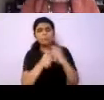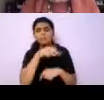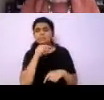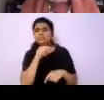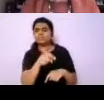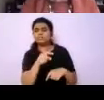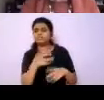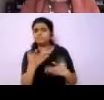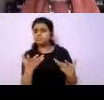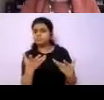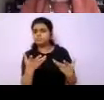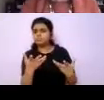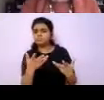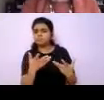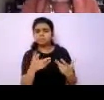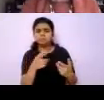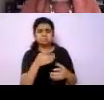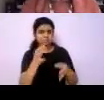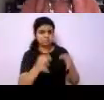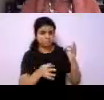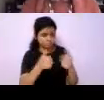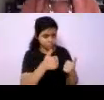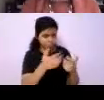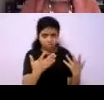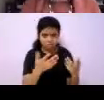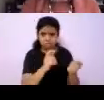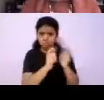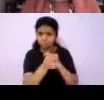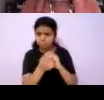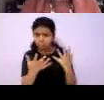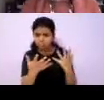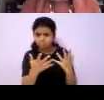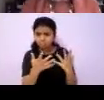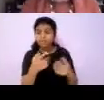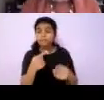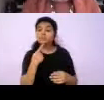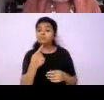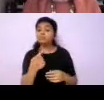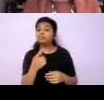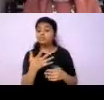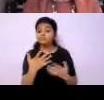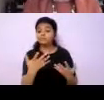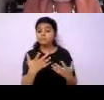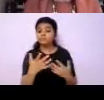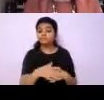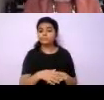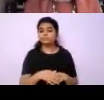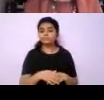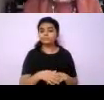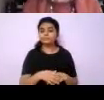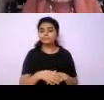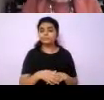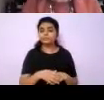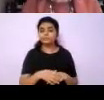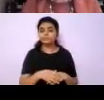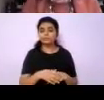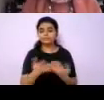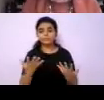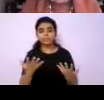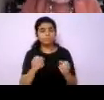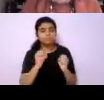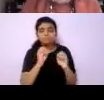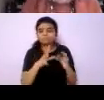stern a form of justice. What we do not say is that someone offers up bad or